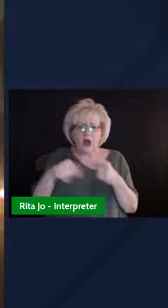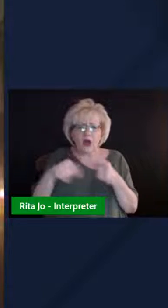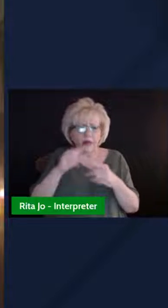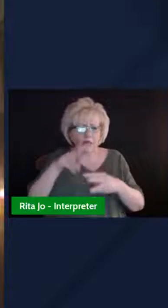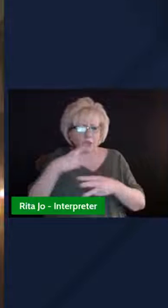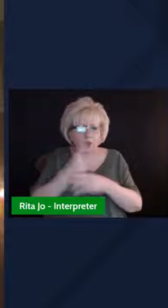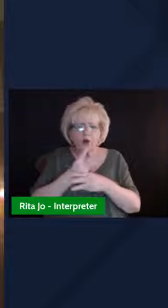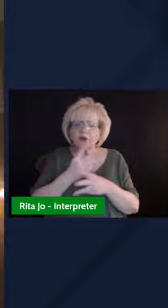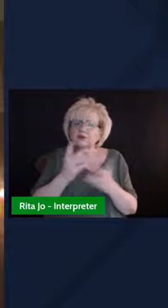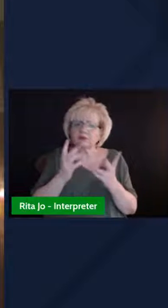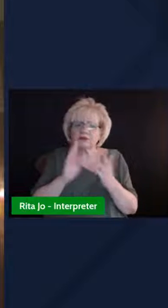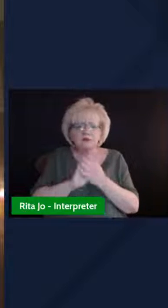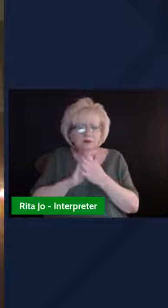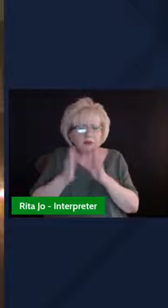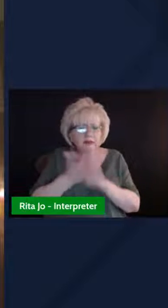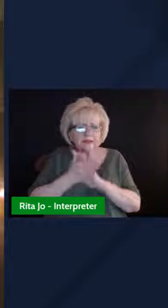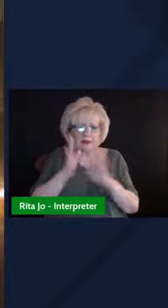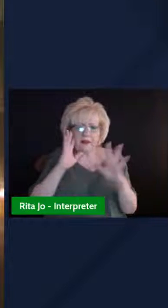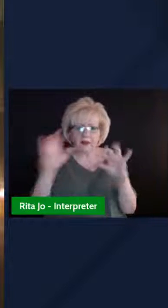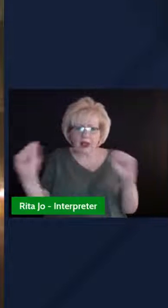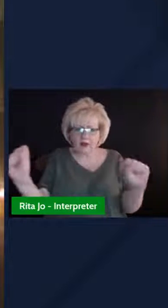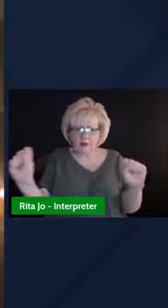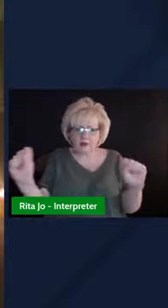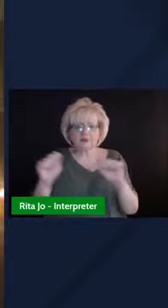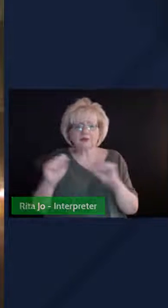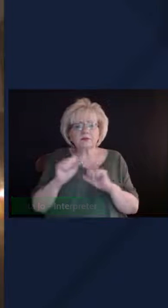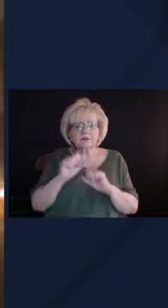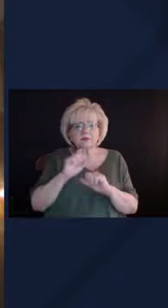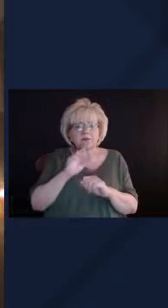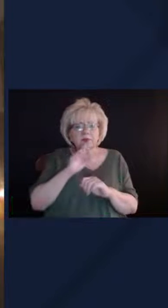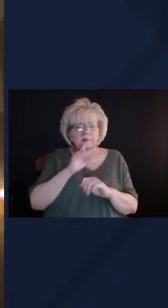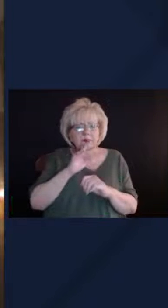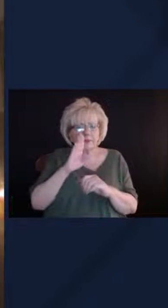it. Be present about it.